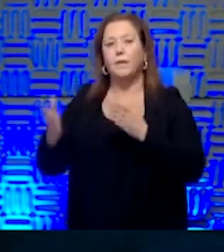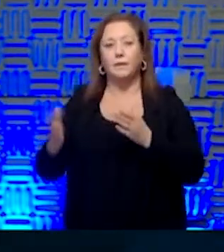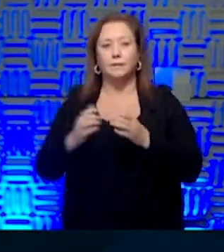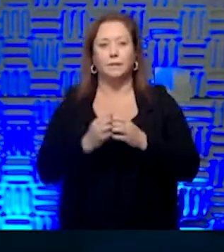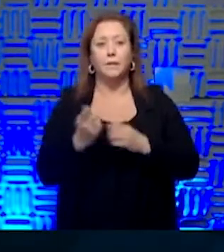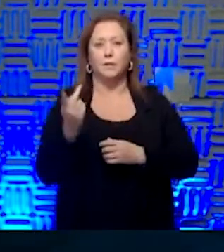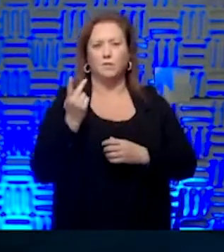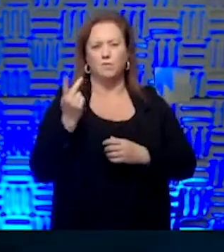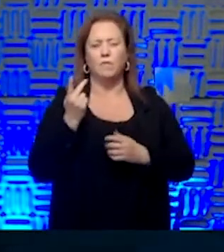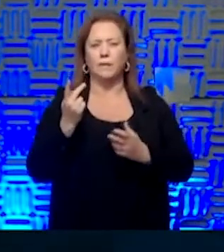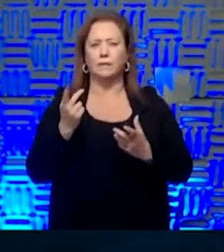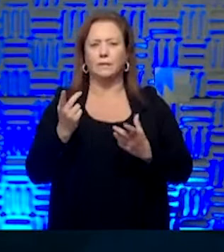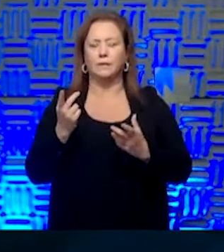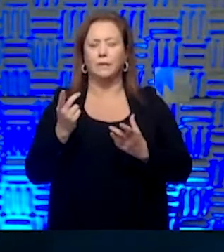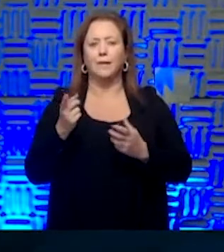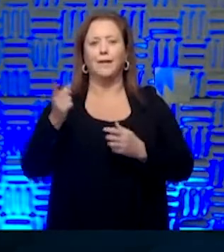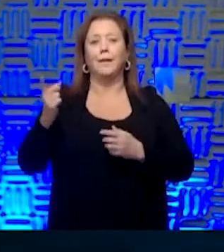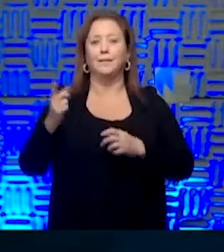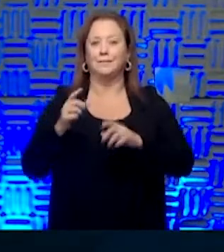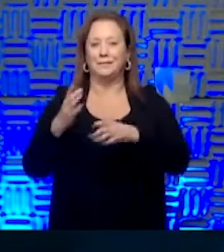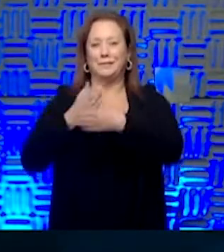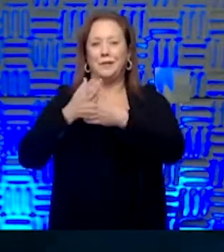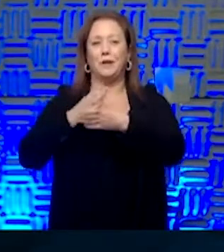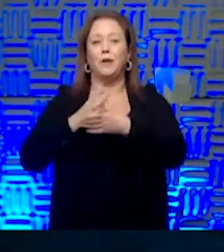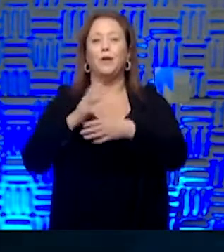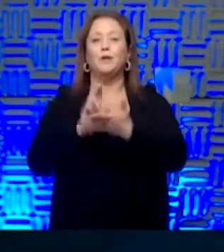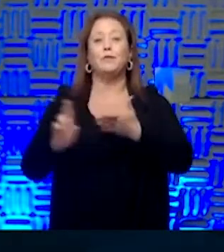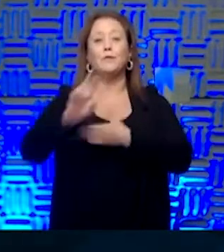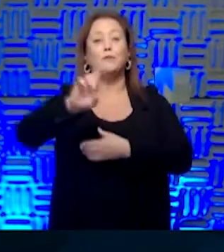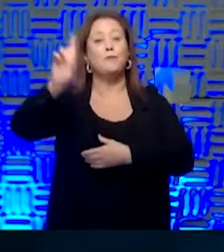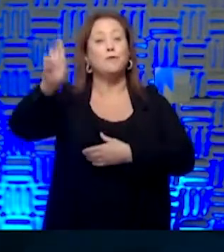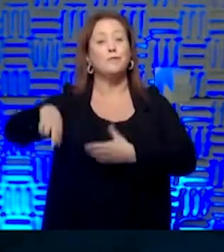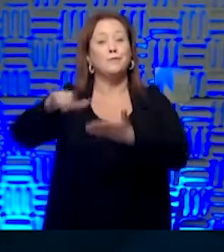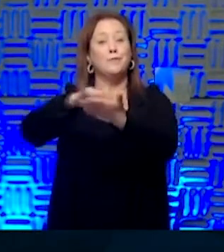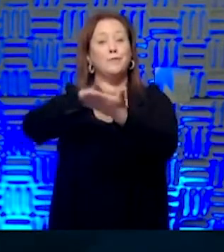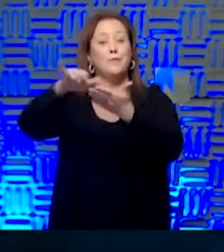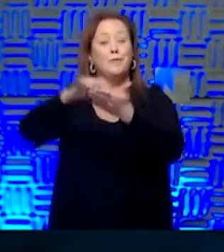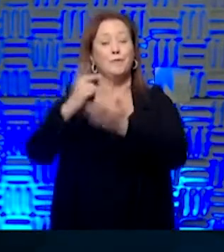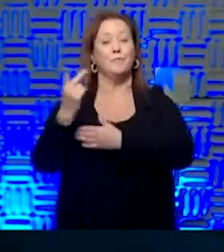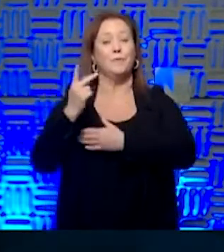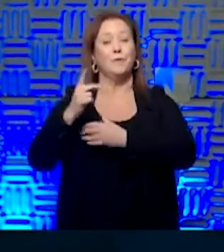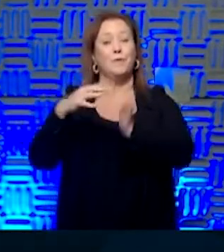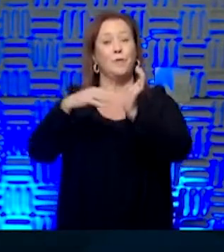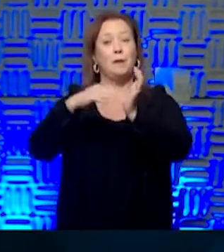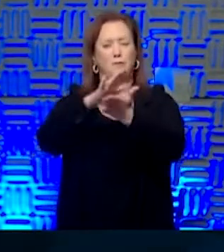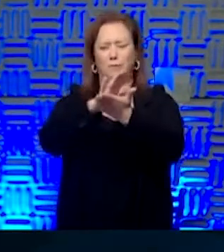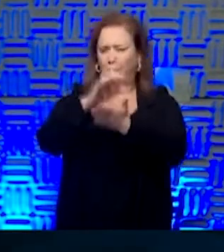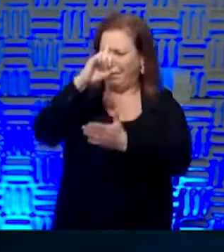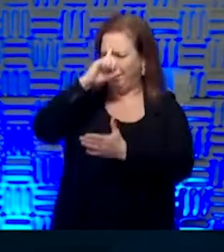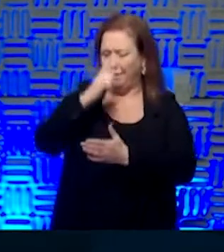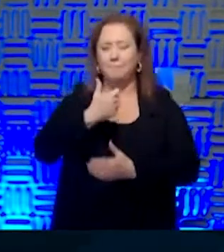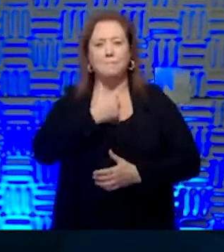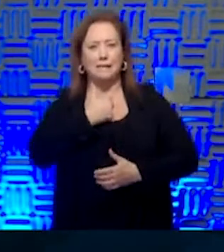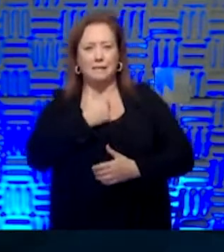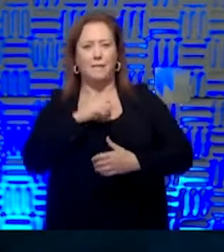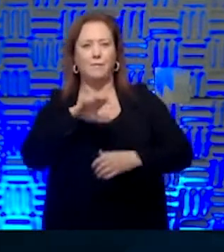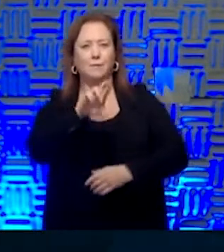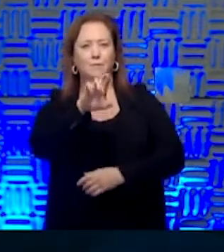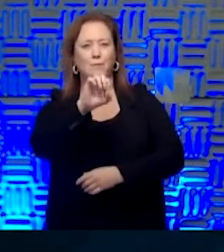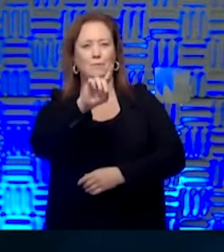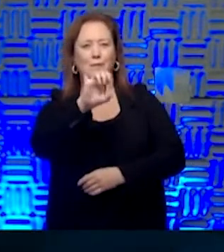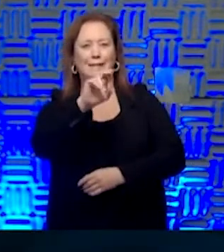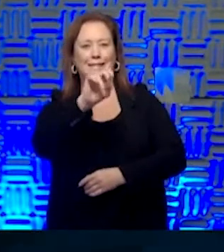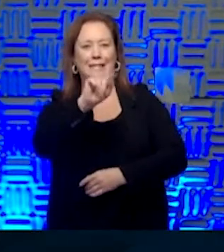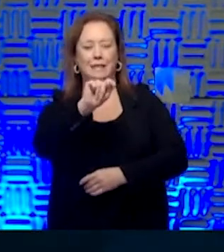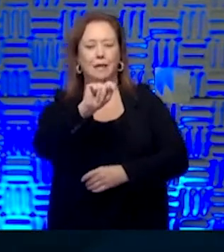bit of geography. He went to the University of Rochester, New York, for medical school, I think. I was there as a resident. I dare